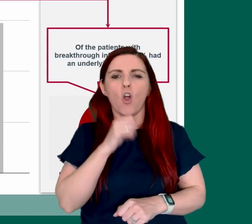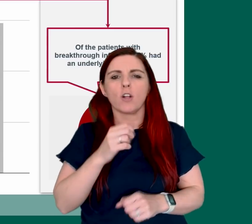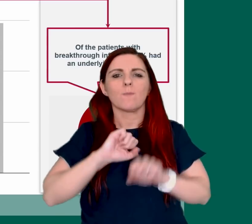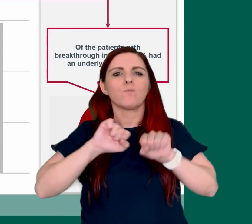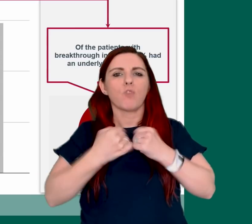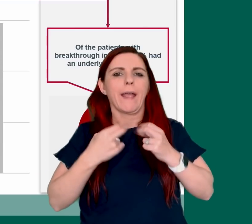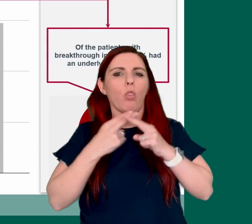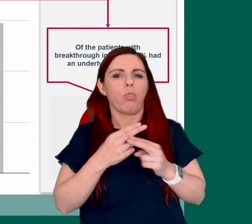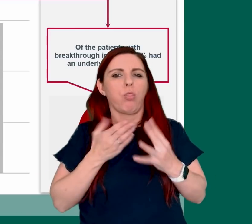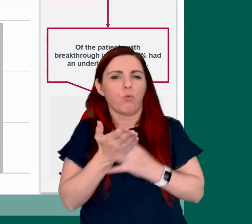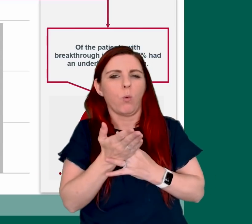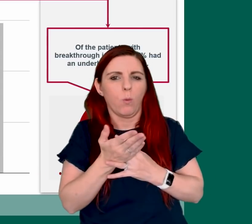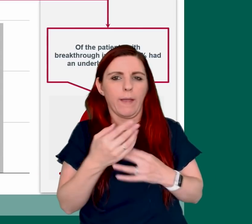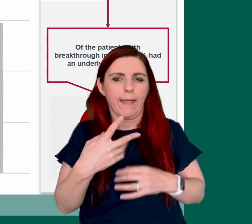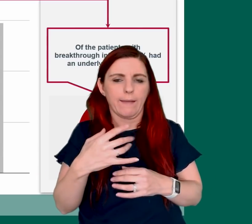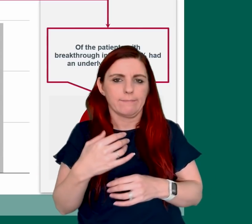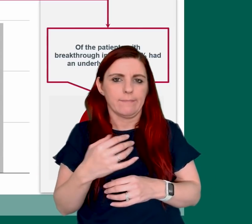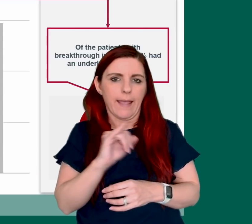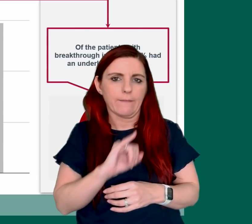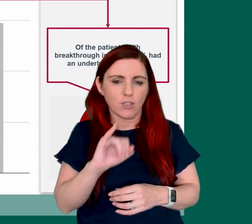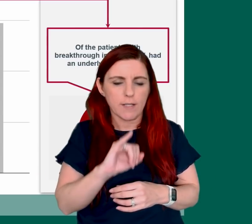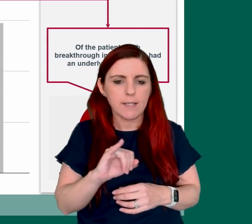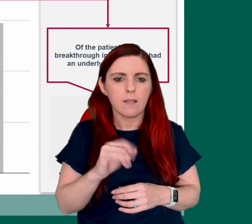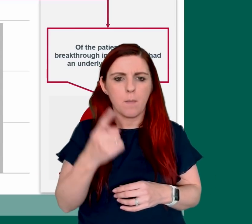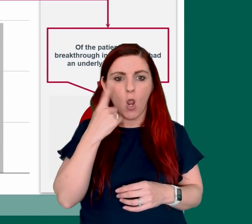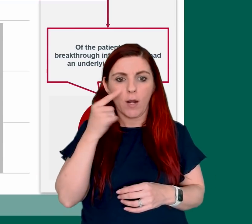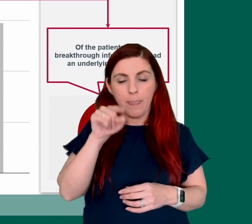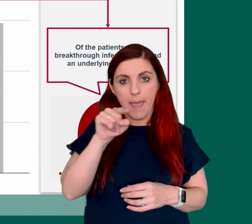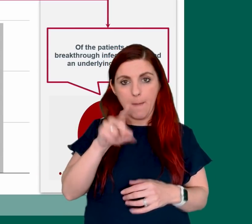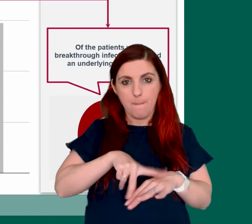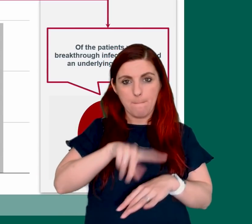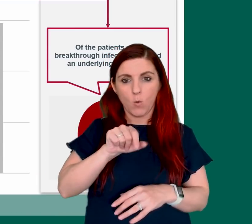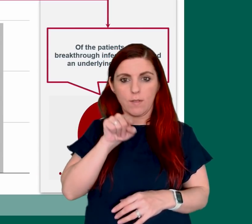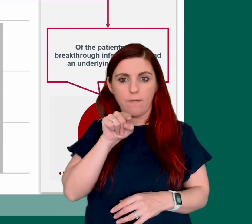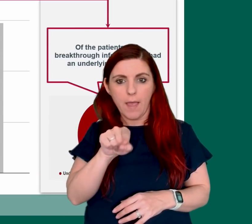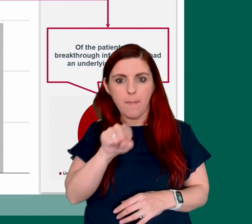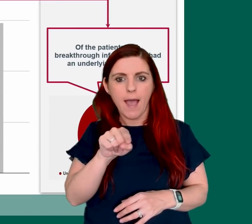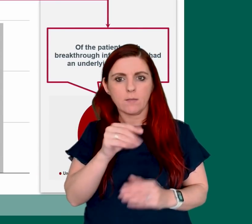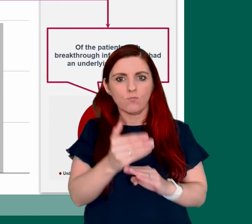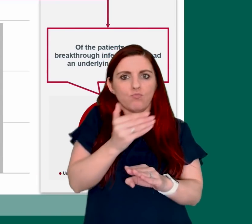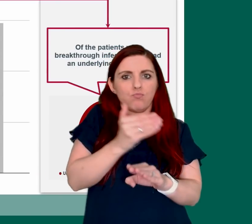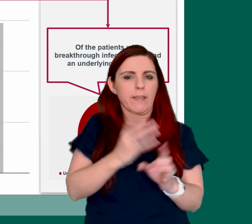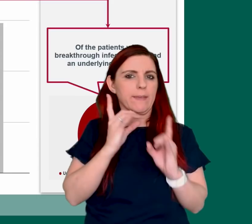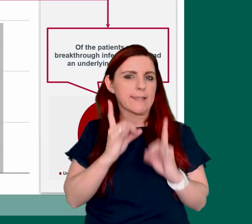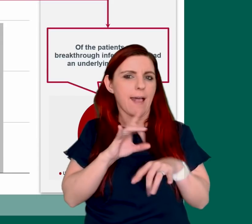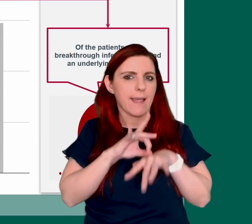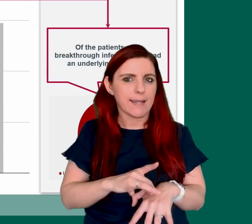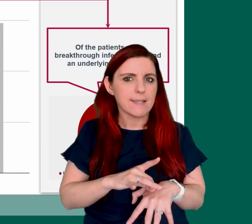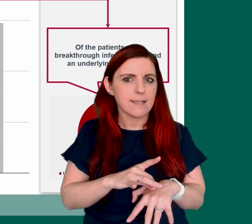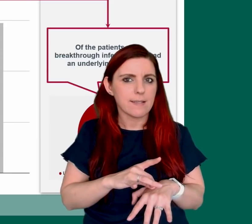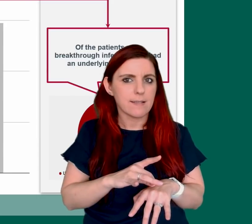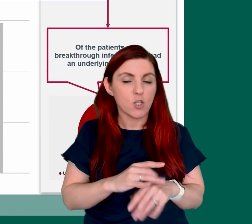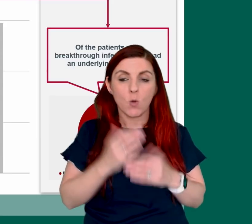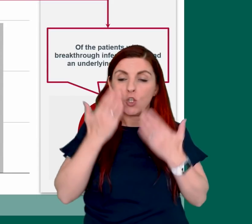infections, that's the 183, the great majority of those had an underlying condition. So it shows still,